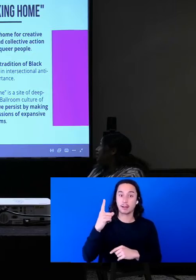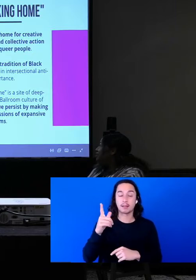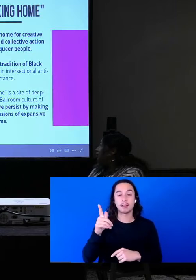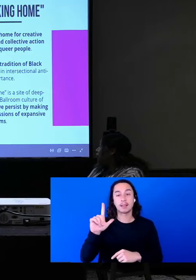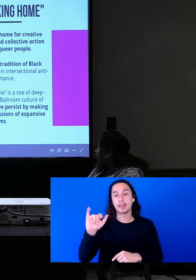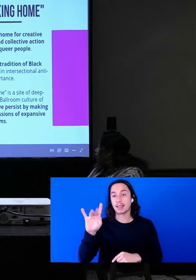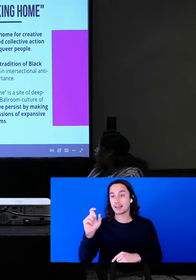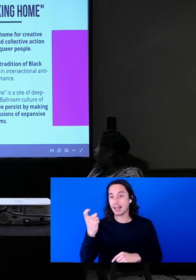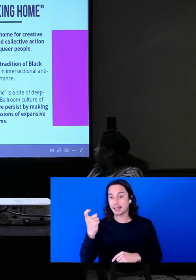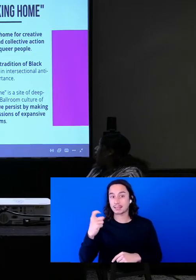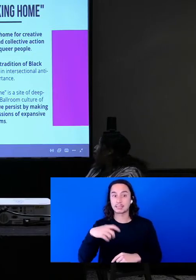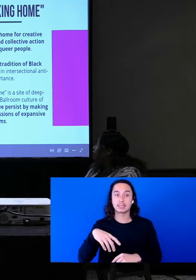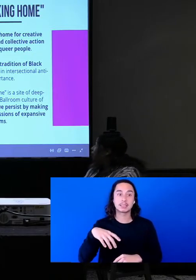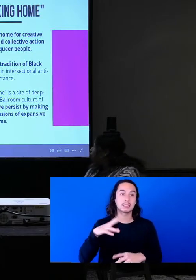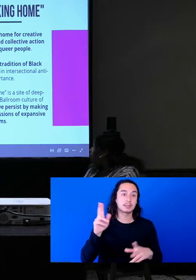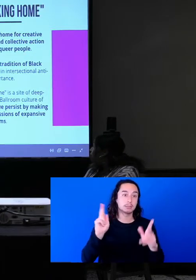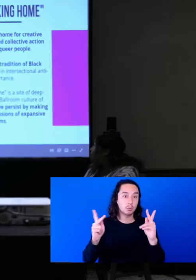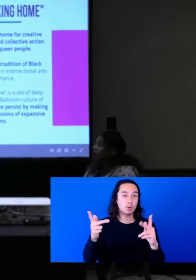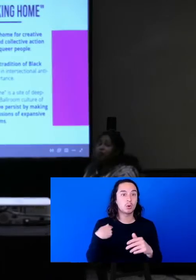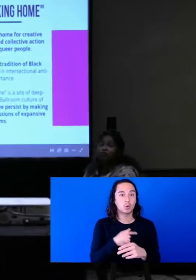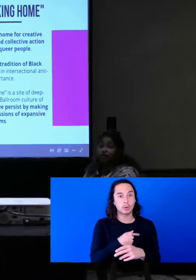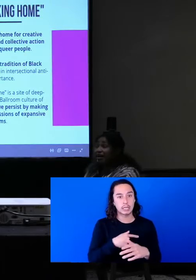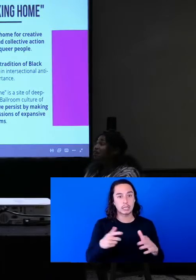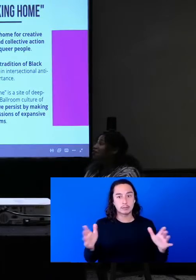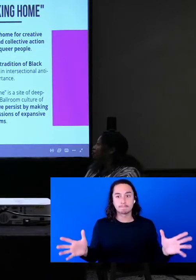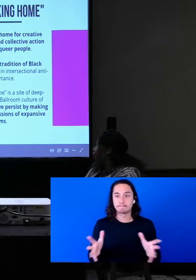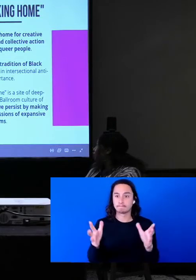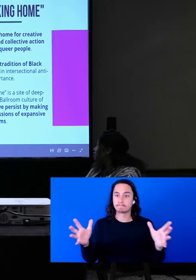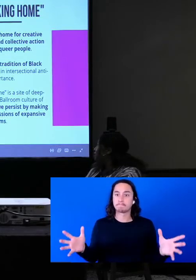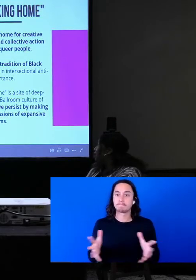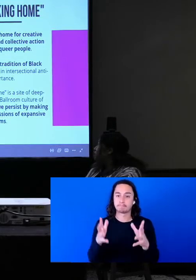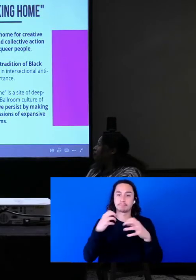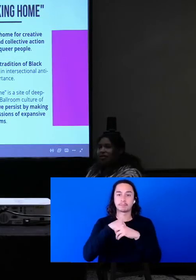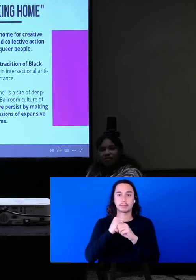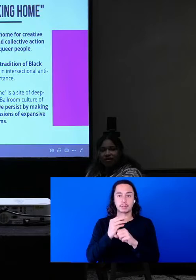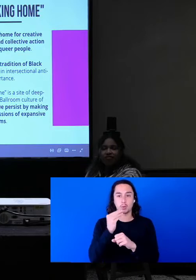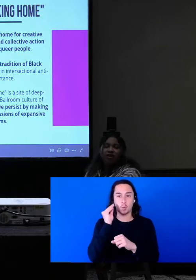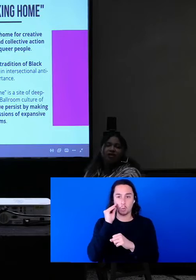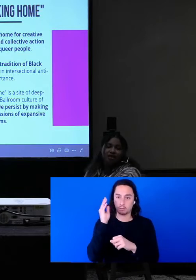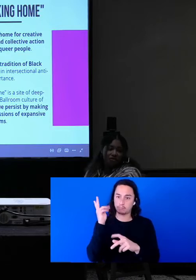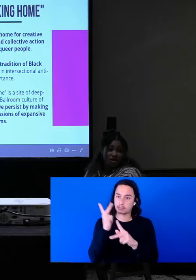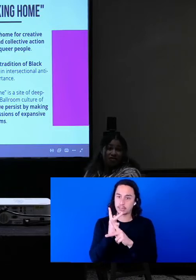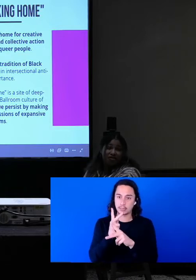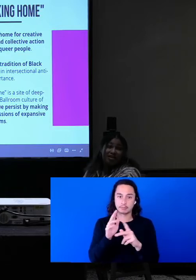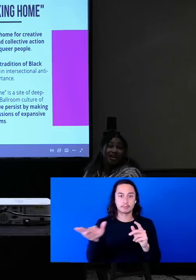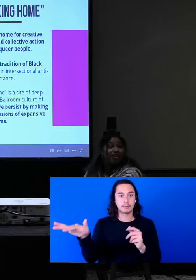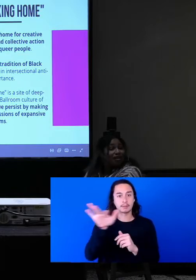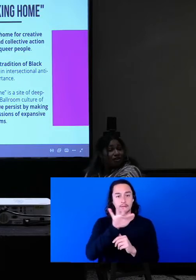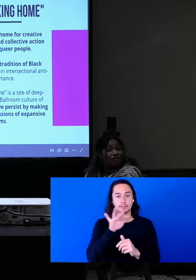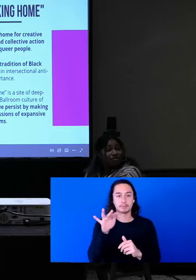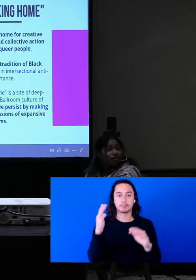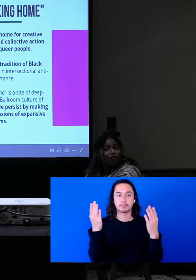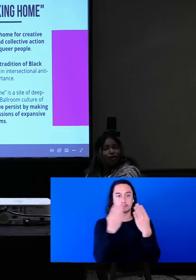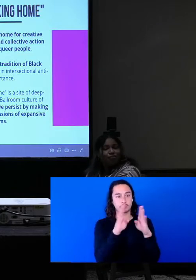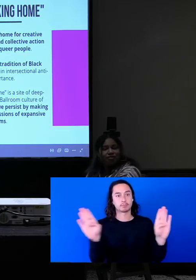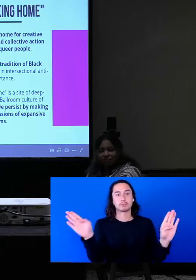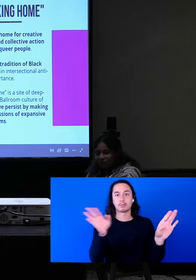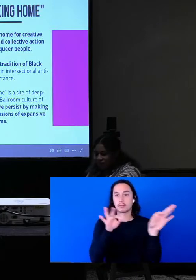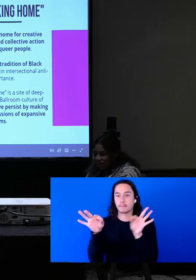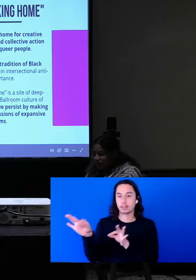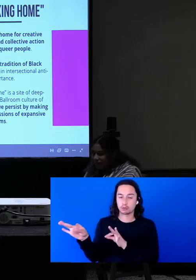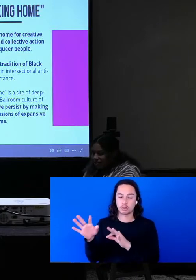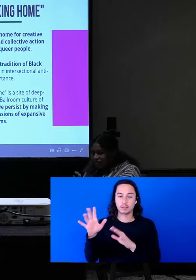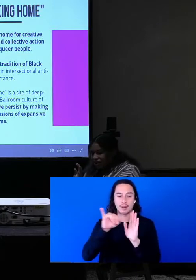we persist by making a home that upholds and affirms the expansive definitions of identity and artistic